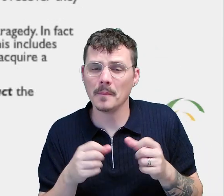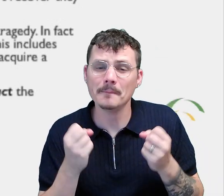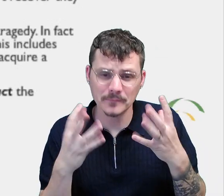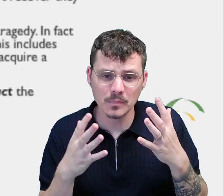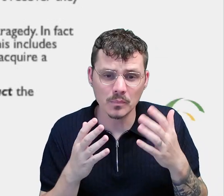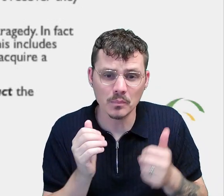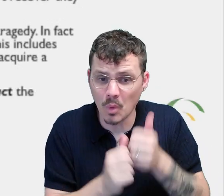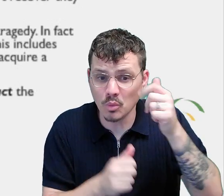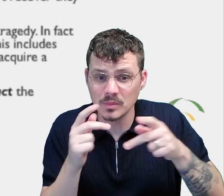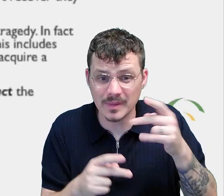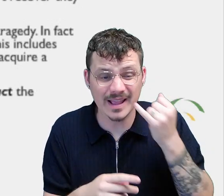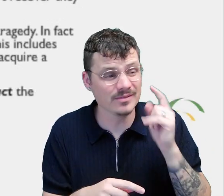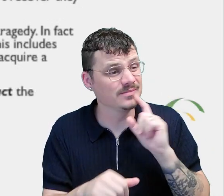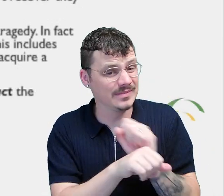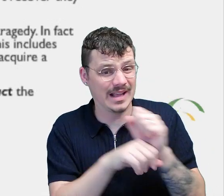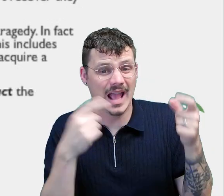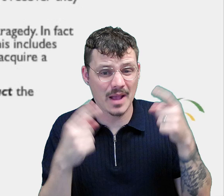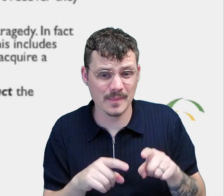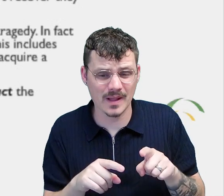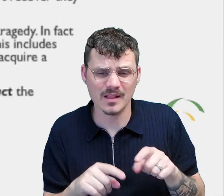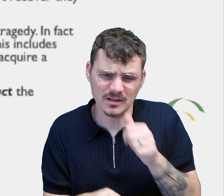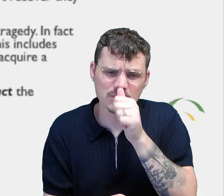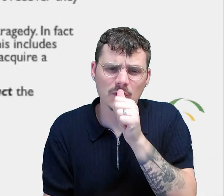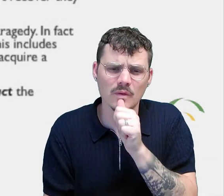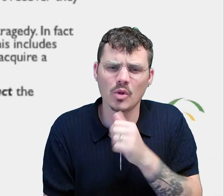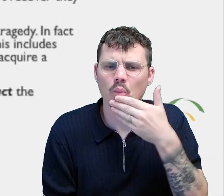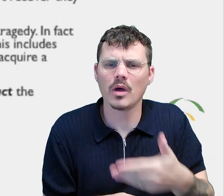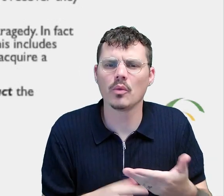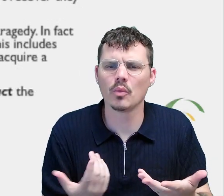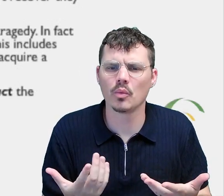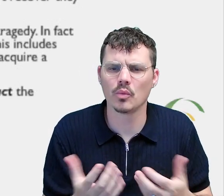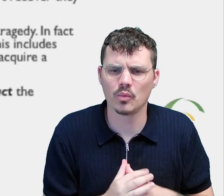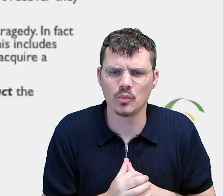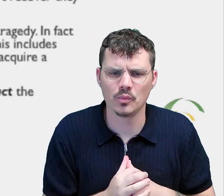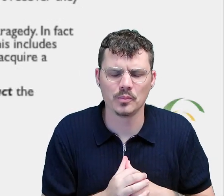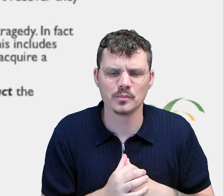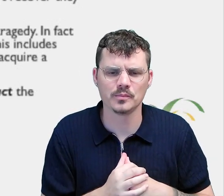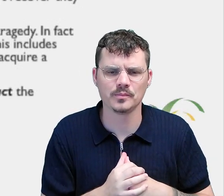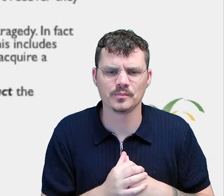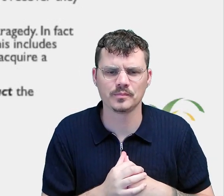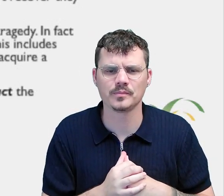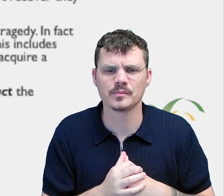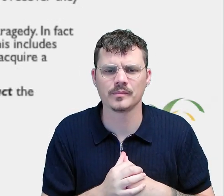people, if that does happen, they tolerate it really well.